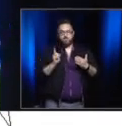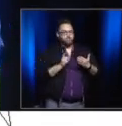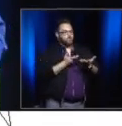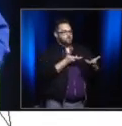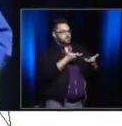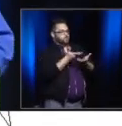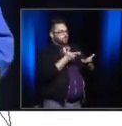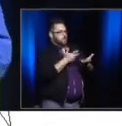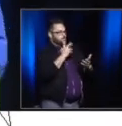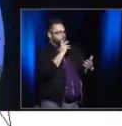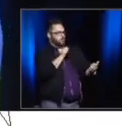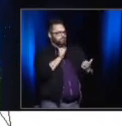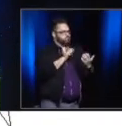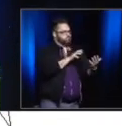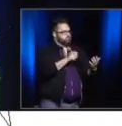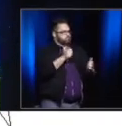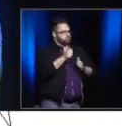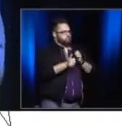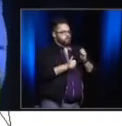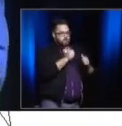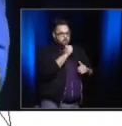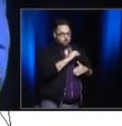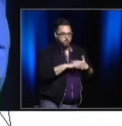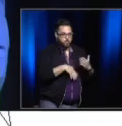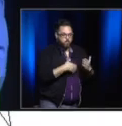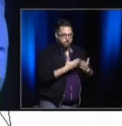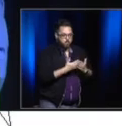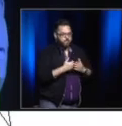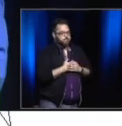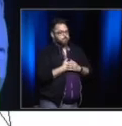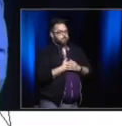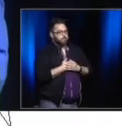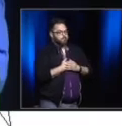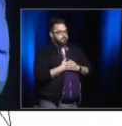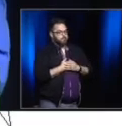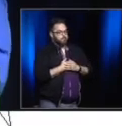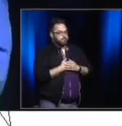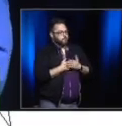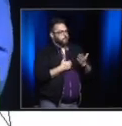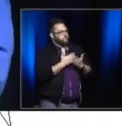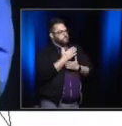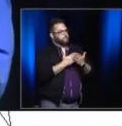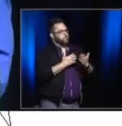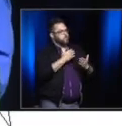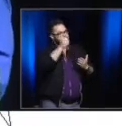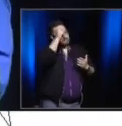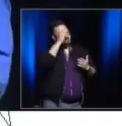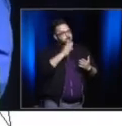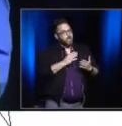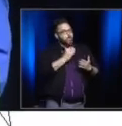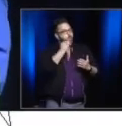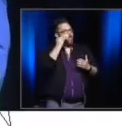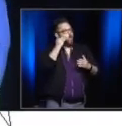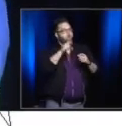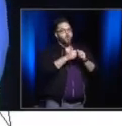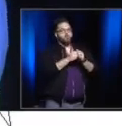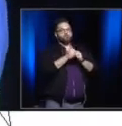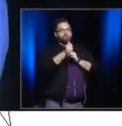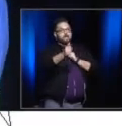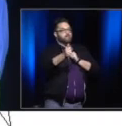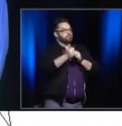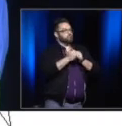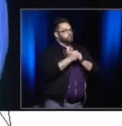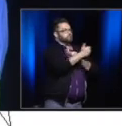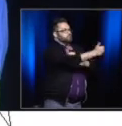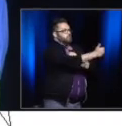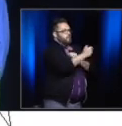are hostile. And these male home ranges will overlap with